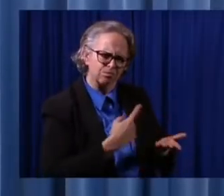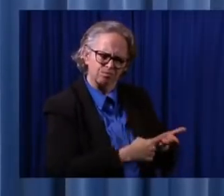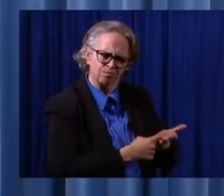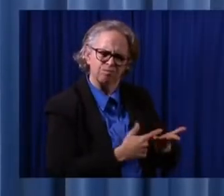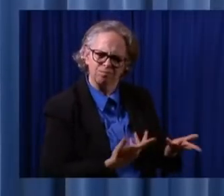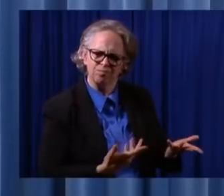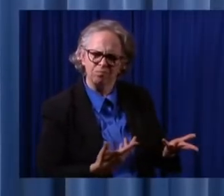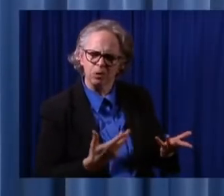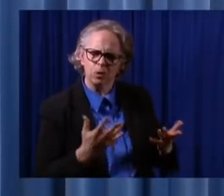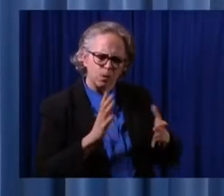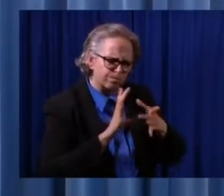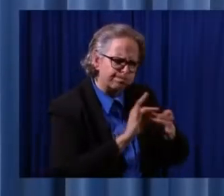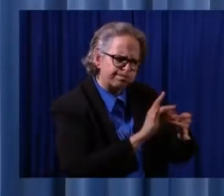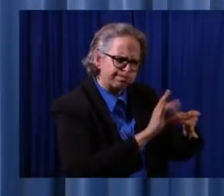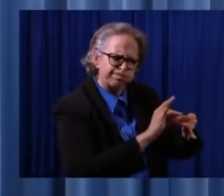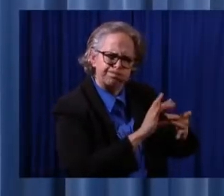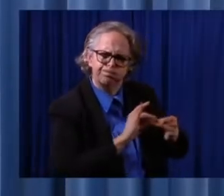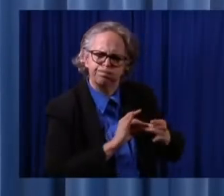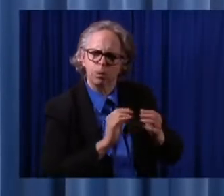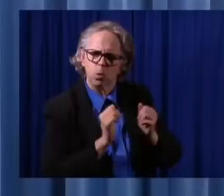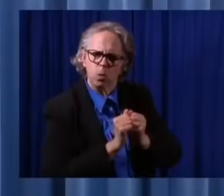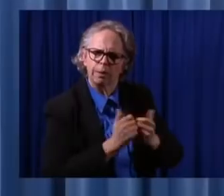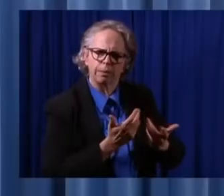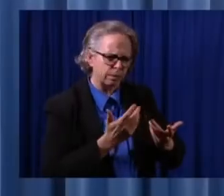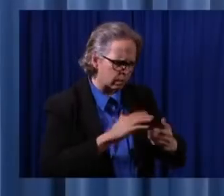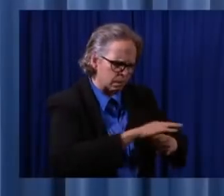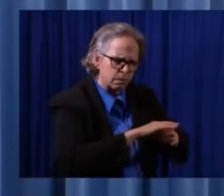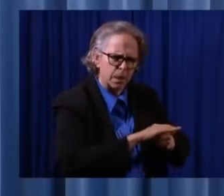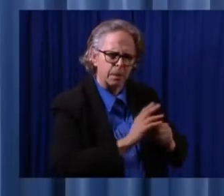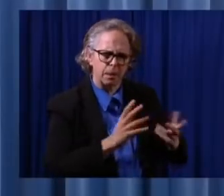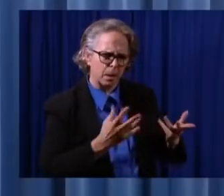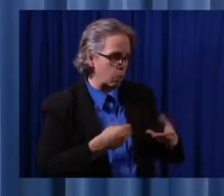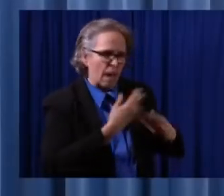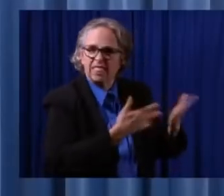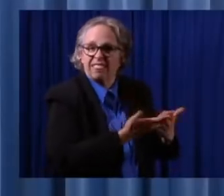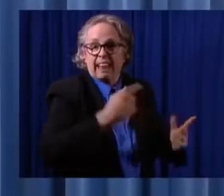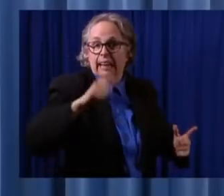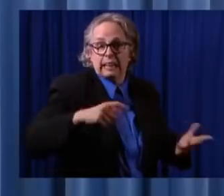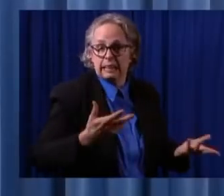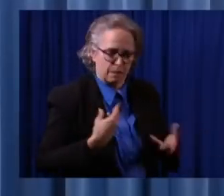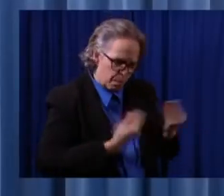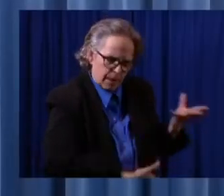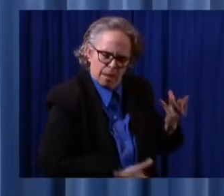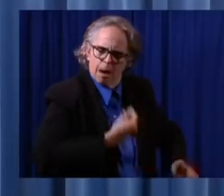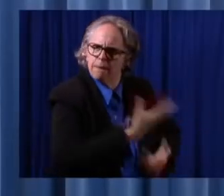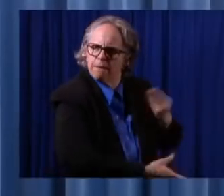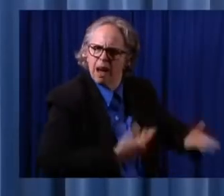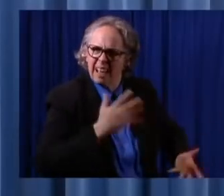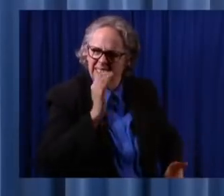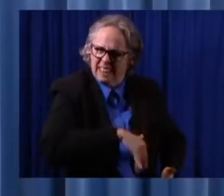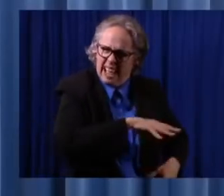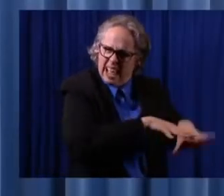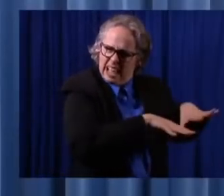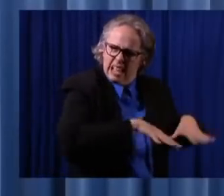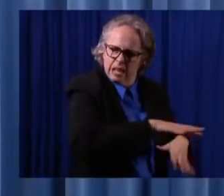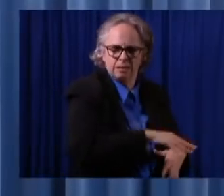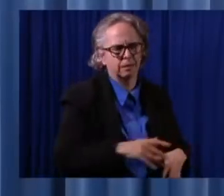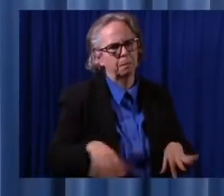areas, and try to work through them to get things done. So that's what we're doing. That's why we're doing it.